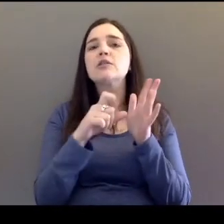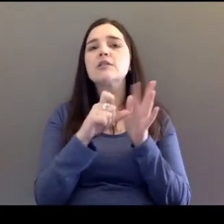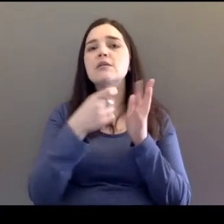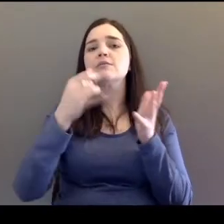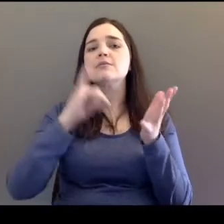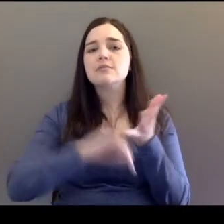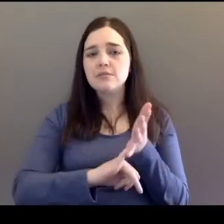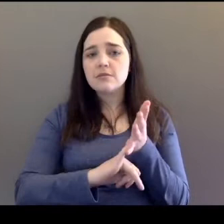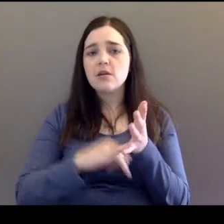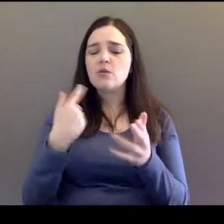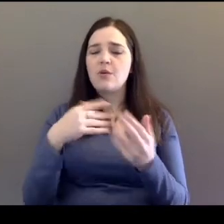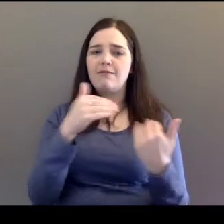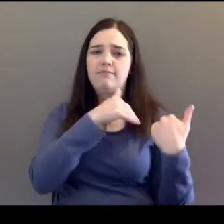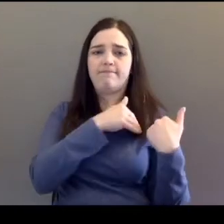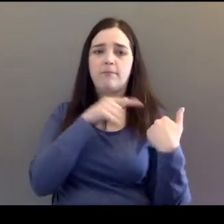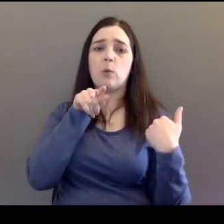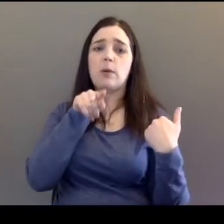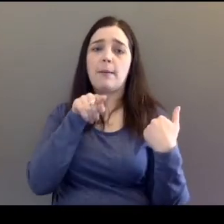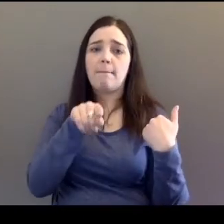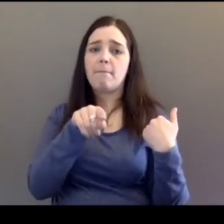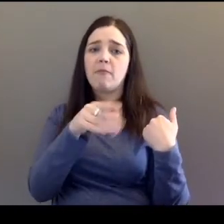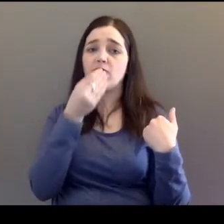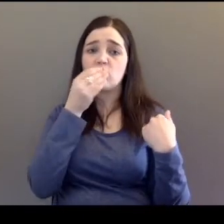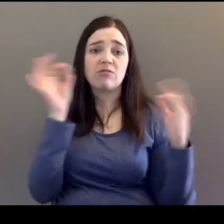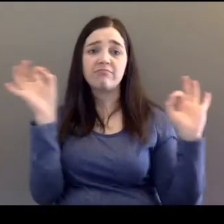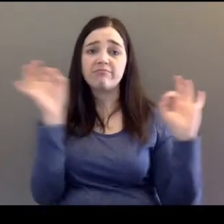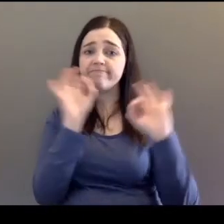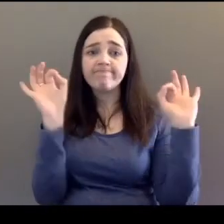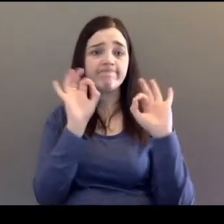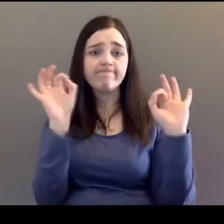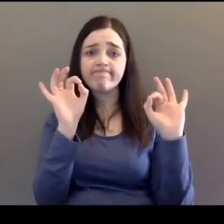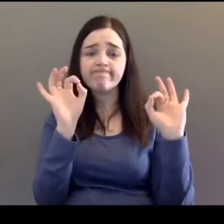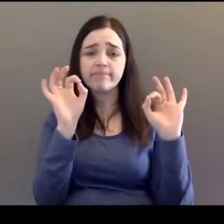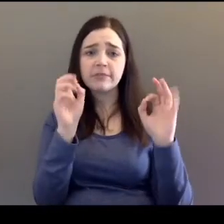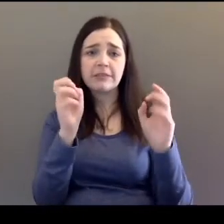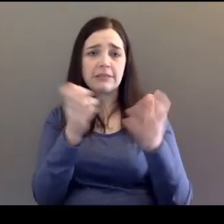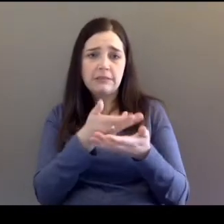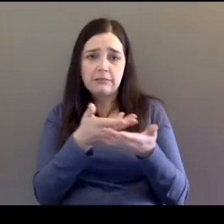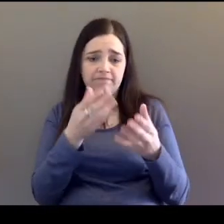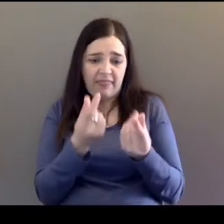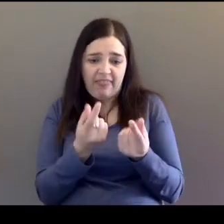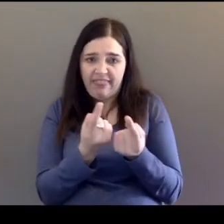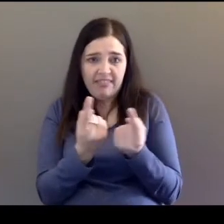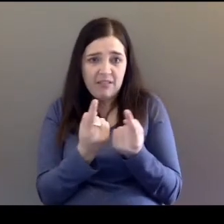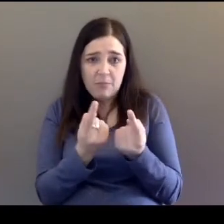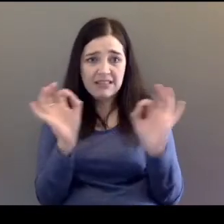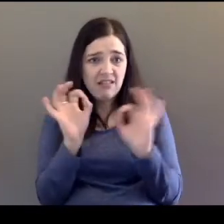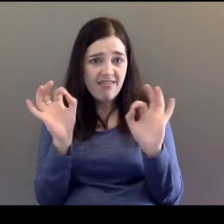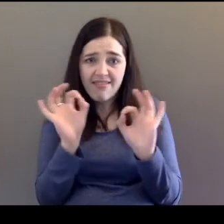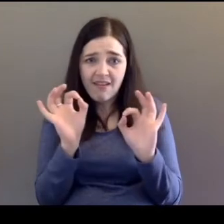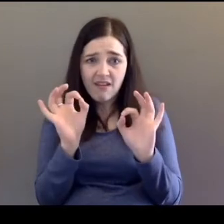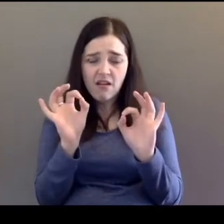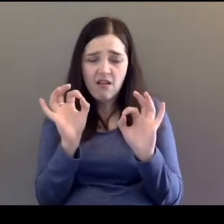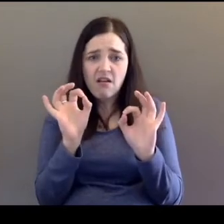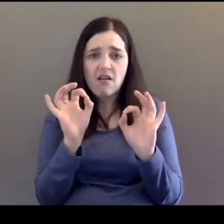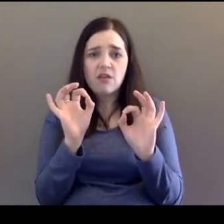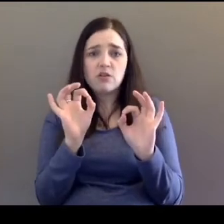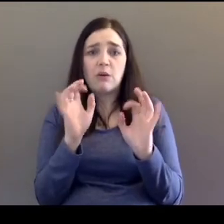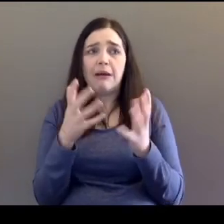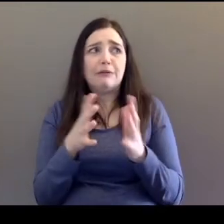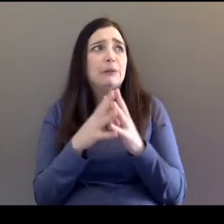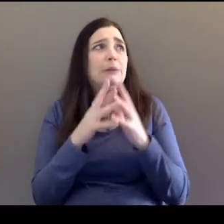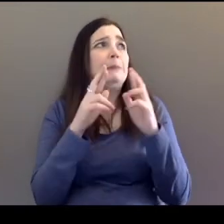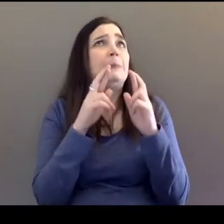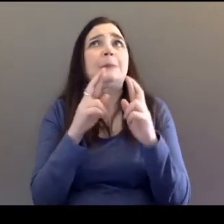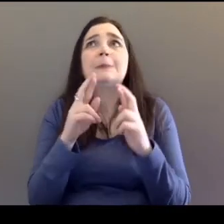to depend completely on Him. They had no food in the cupboards. They had no supplies. And they had to rely that daily He would give them